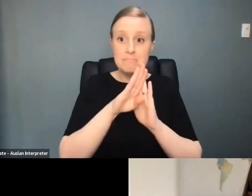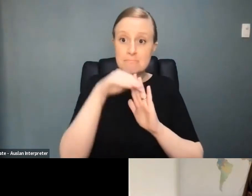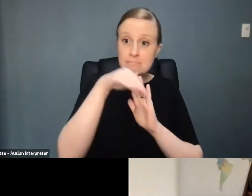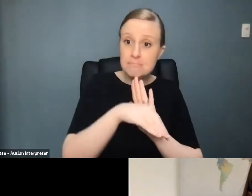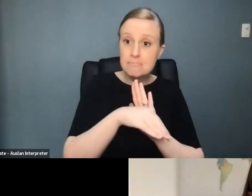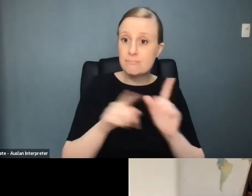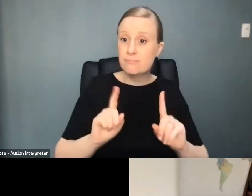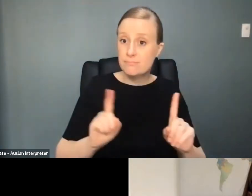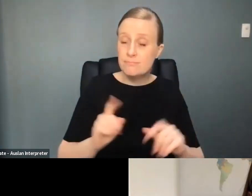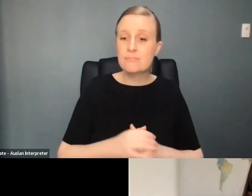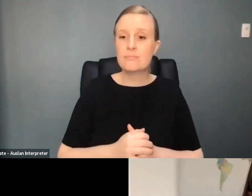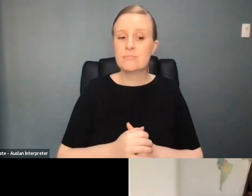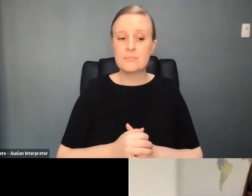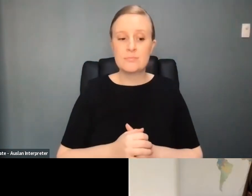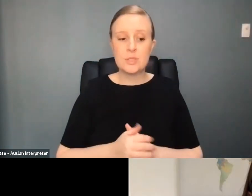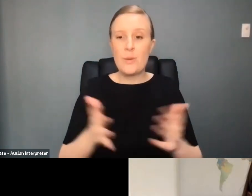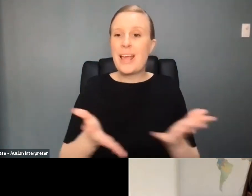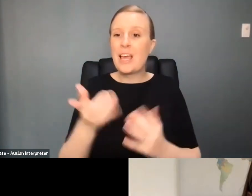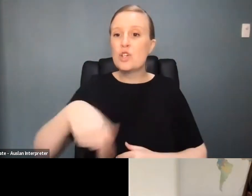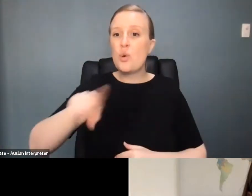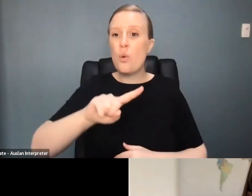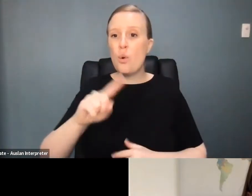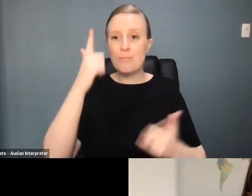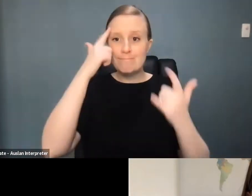this. There is a Q&A